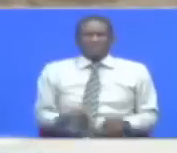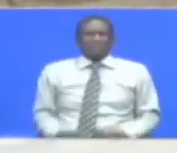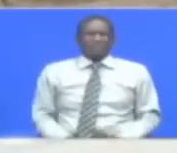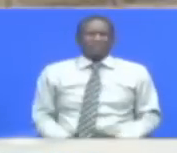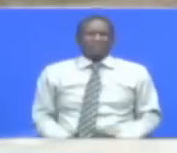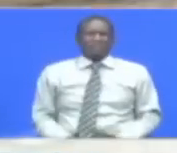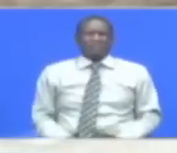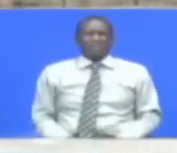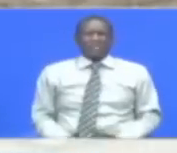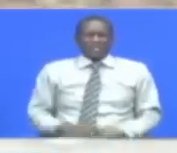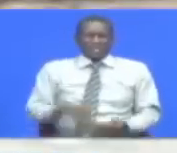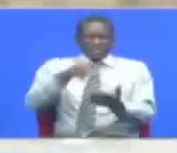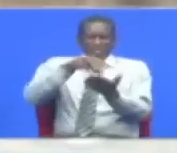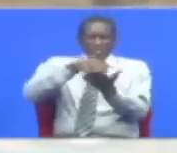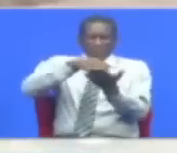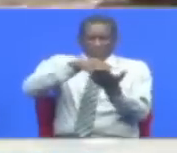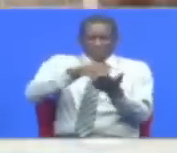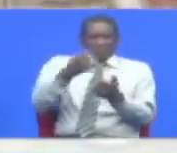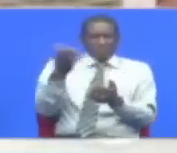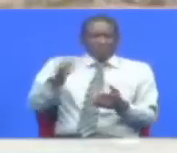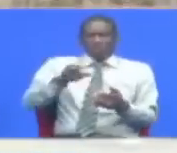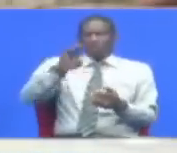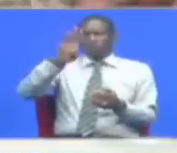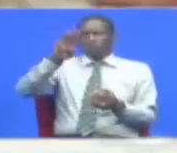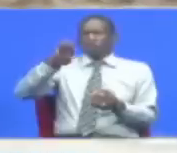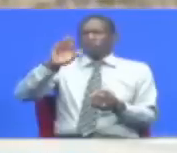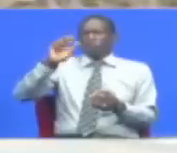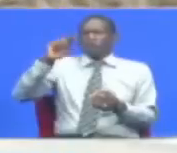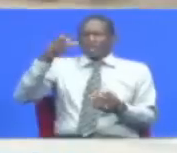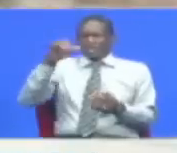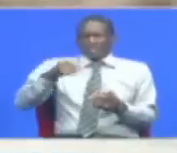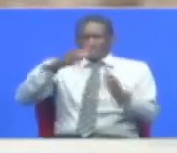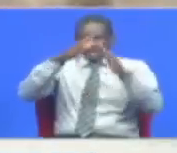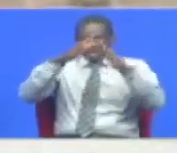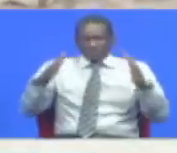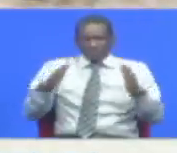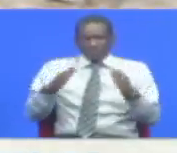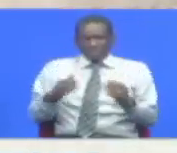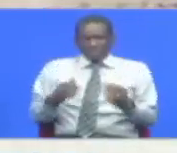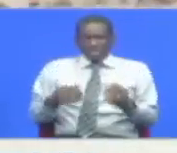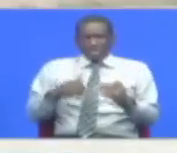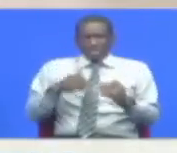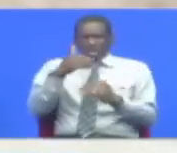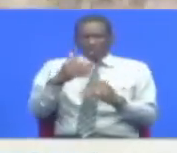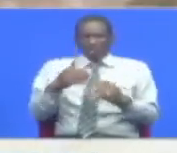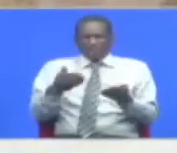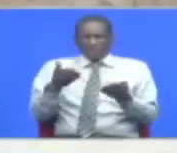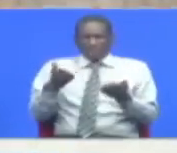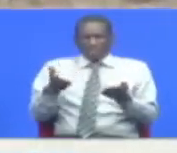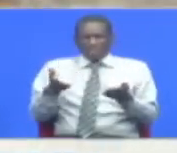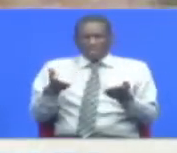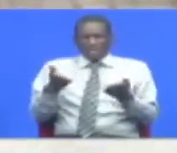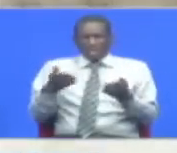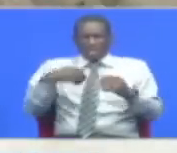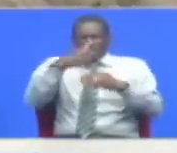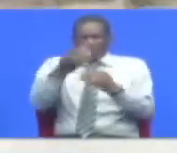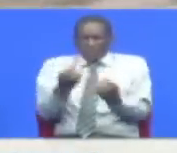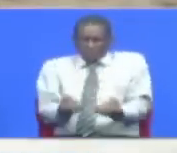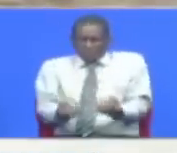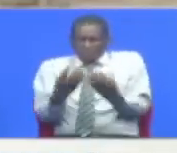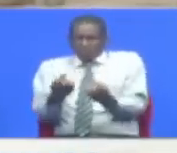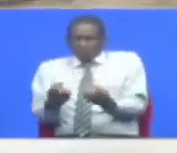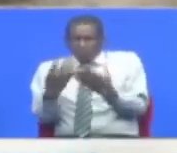The state of affairs at Boniface Mwangi's house, hours after vandals are said to have blown up a section of the house